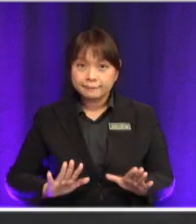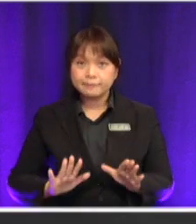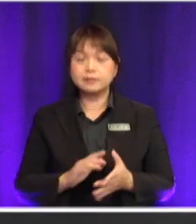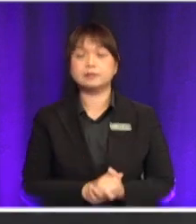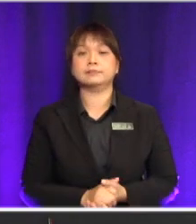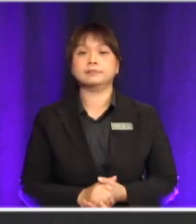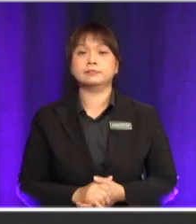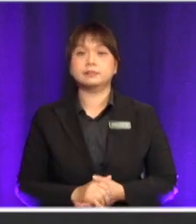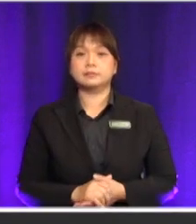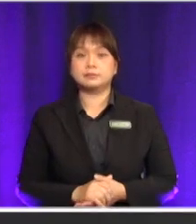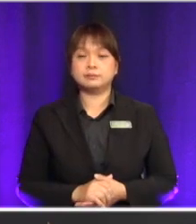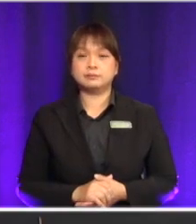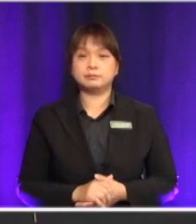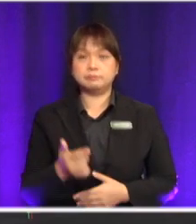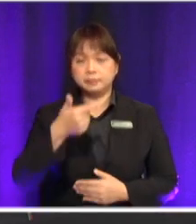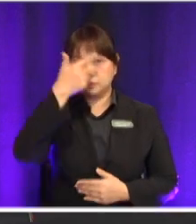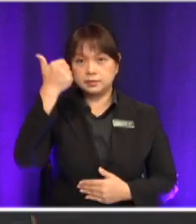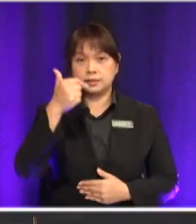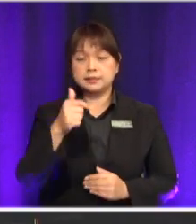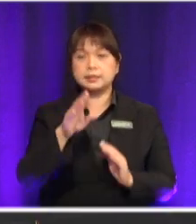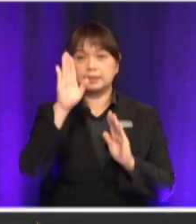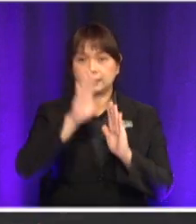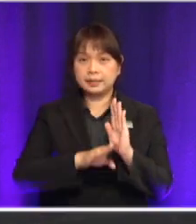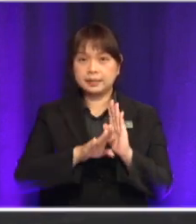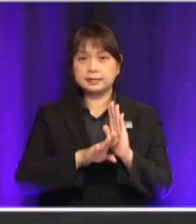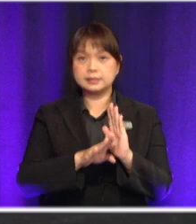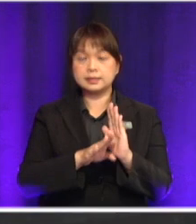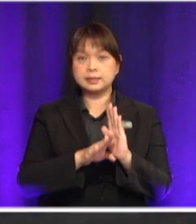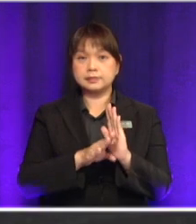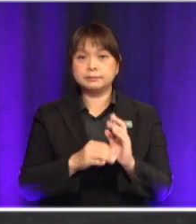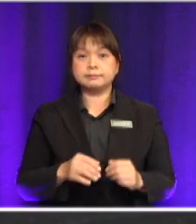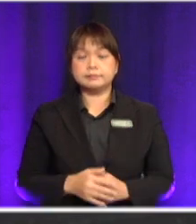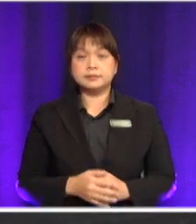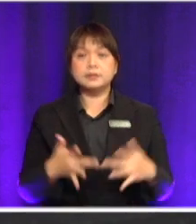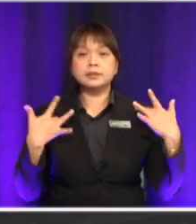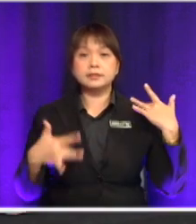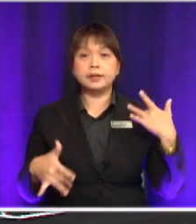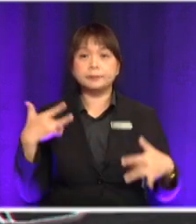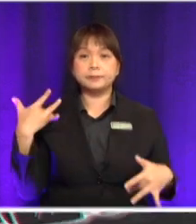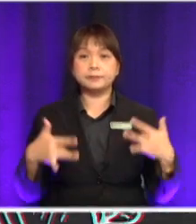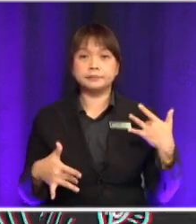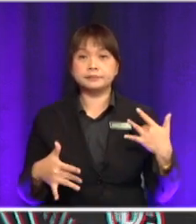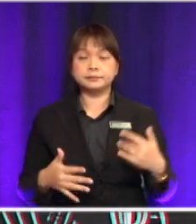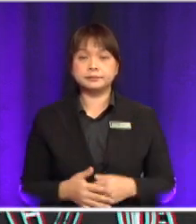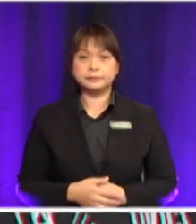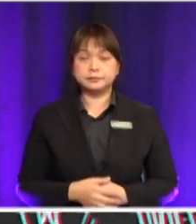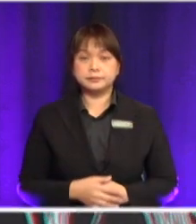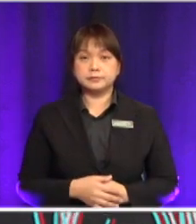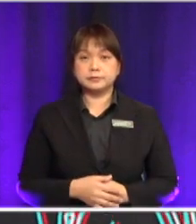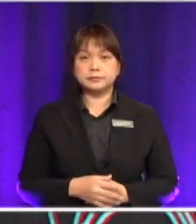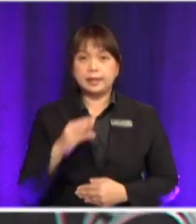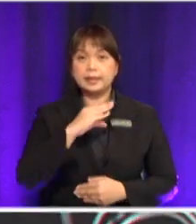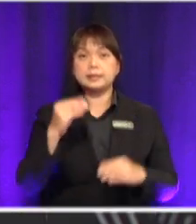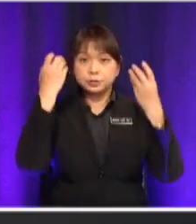there'll be less chances of crimes being committed because our school is on surveillance all the time. True, true. And I think I will like